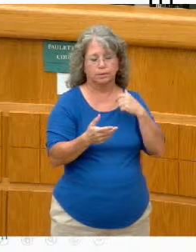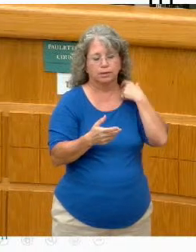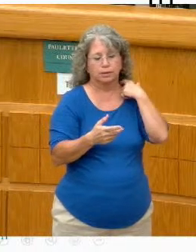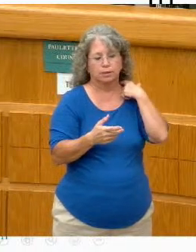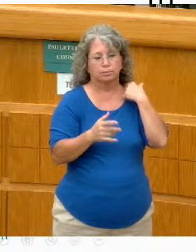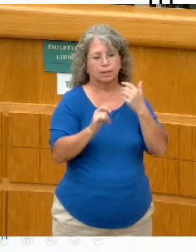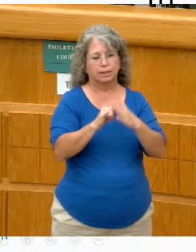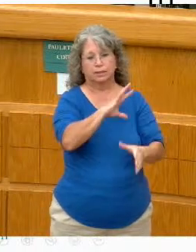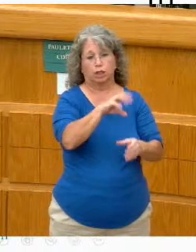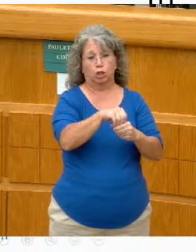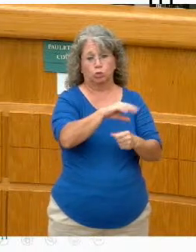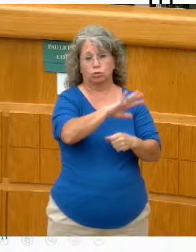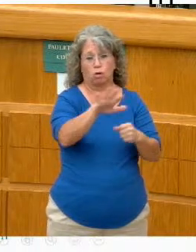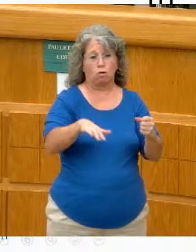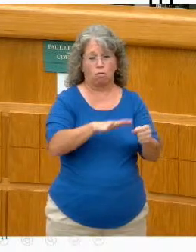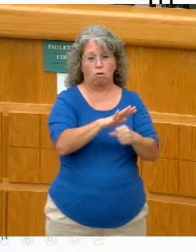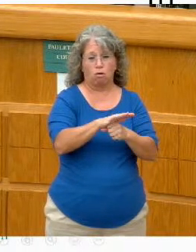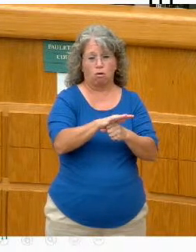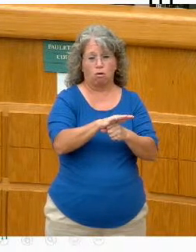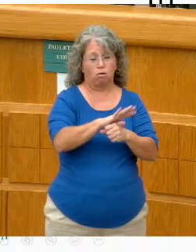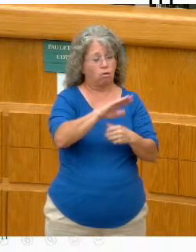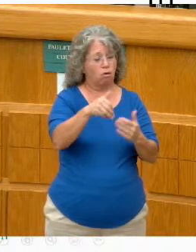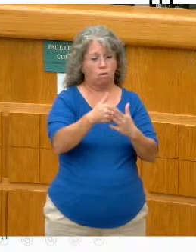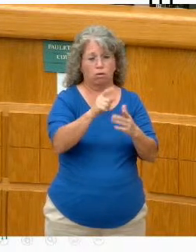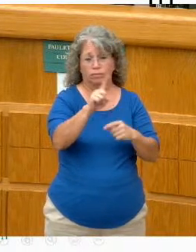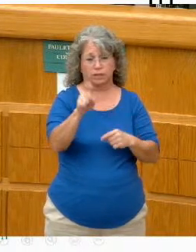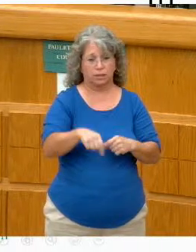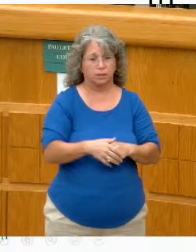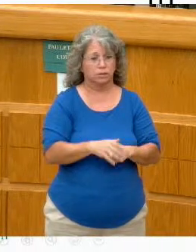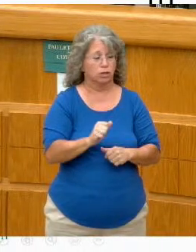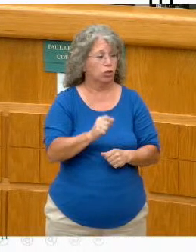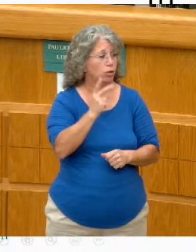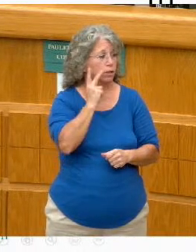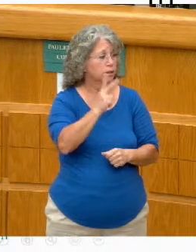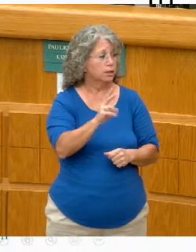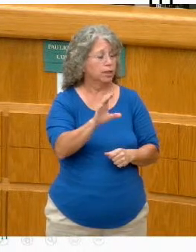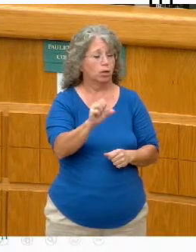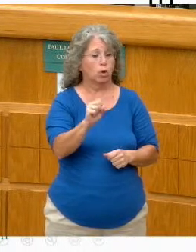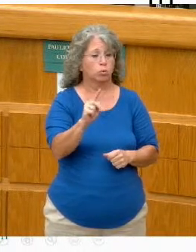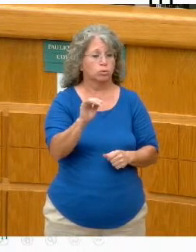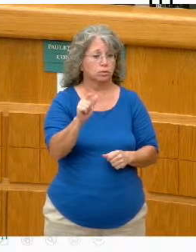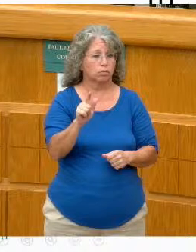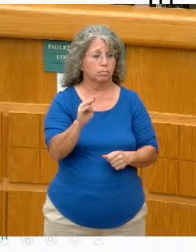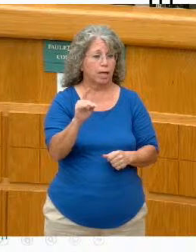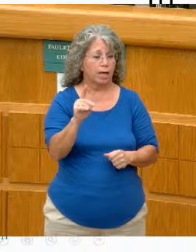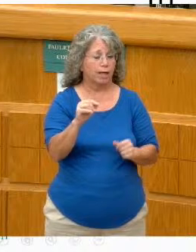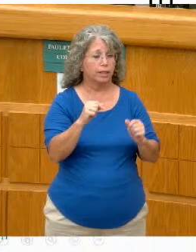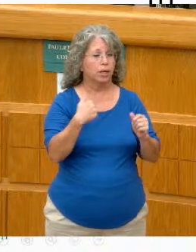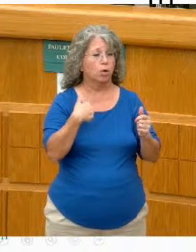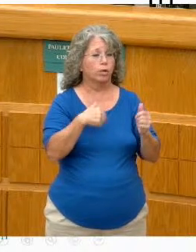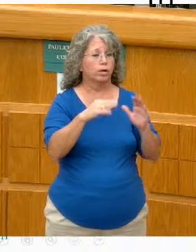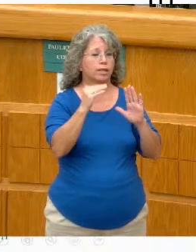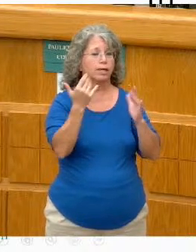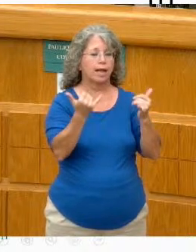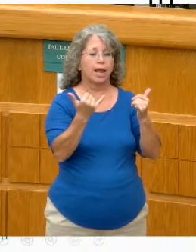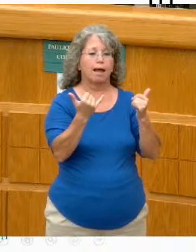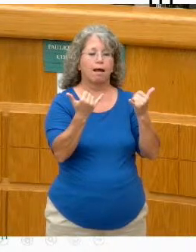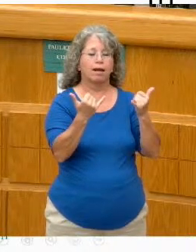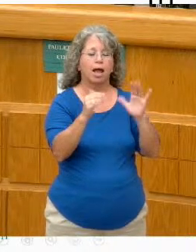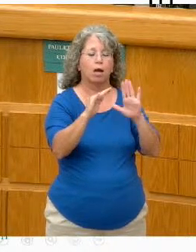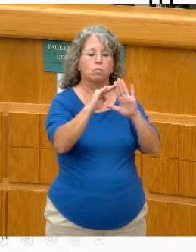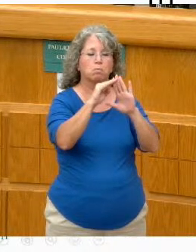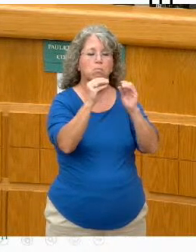this figure. And we can see that right now in the coastal bend, we're trending down towards the middle of the pack. We're still kind of in this